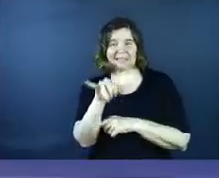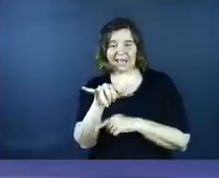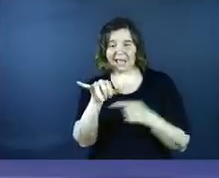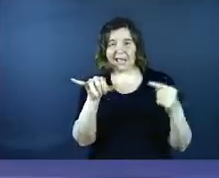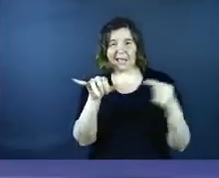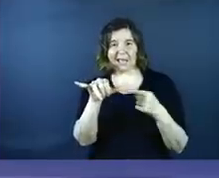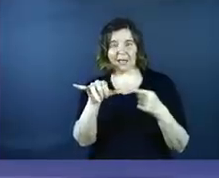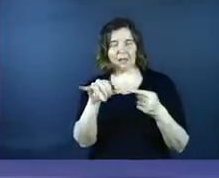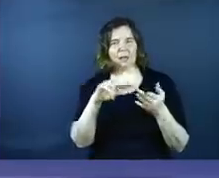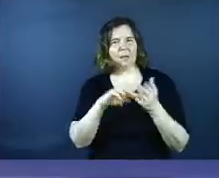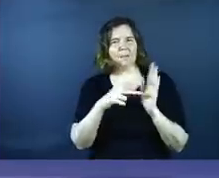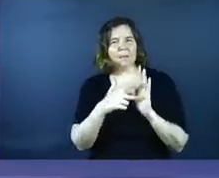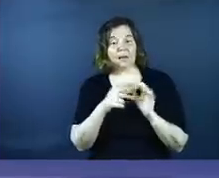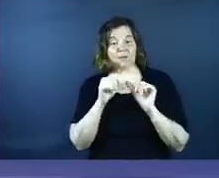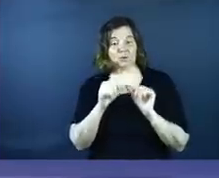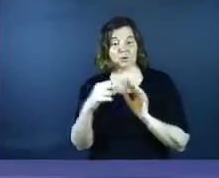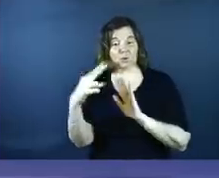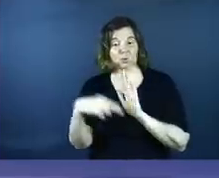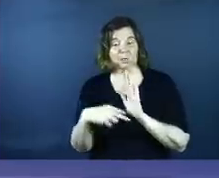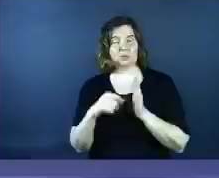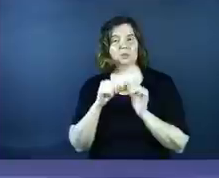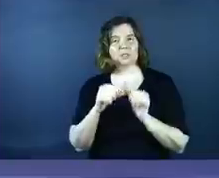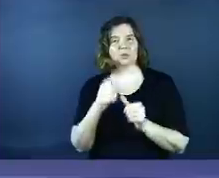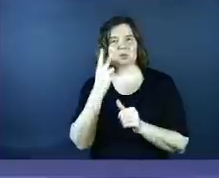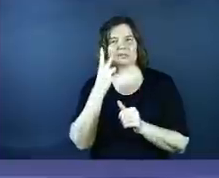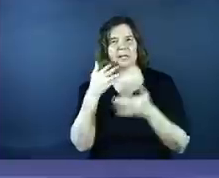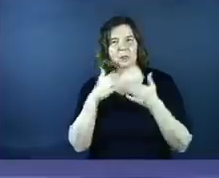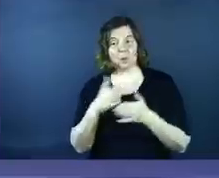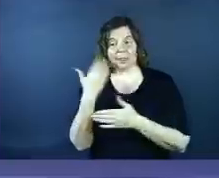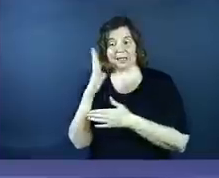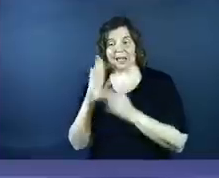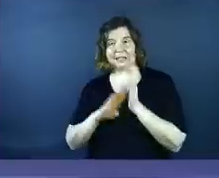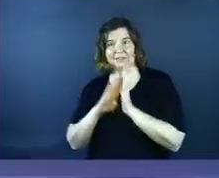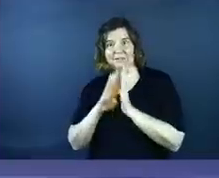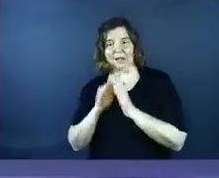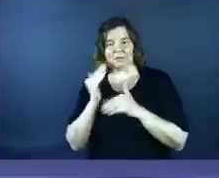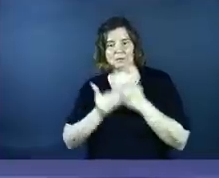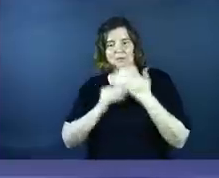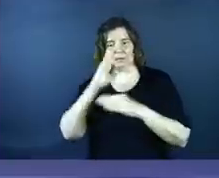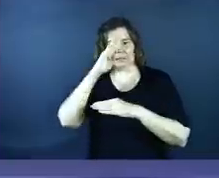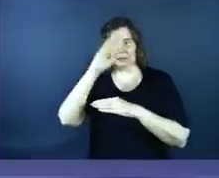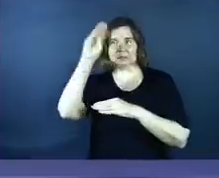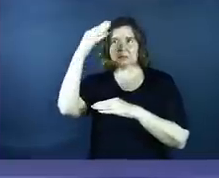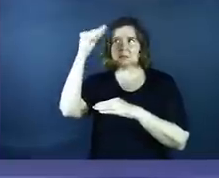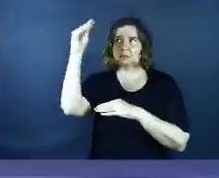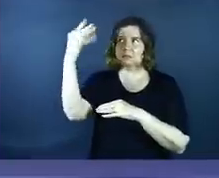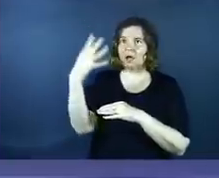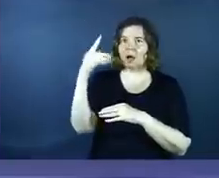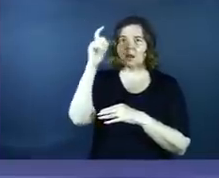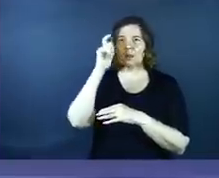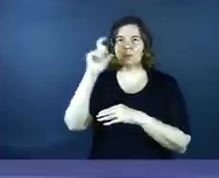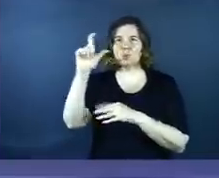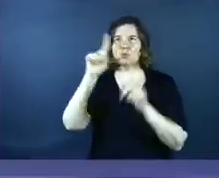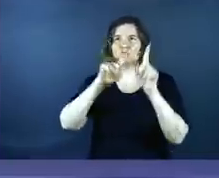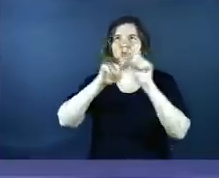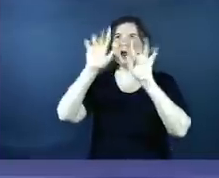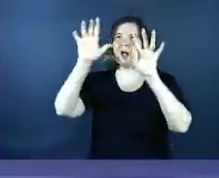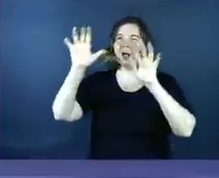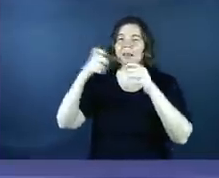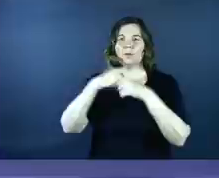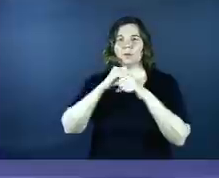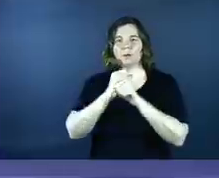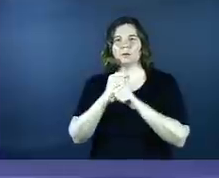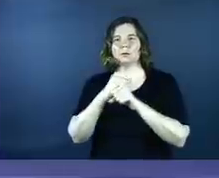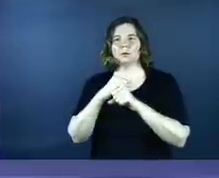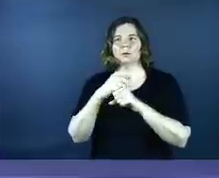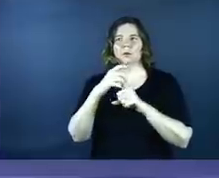day. And if you continue to read it, you're going to continue to see the way that God develops the sun and the moon and the stars and the way that he works out the firmament